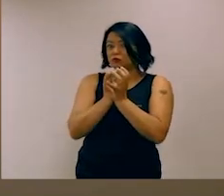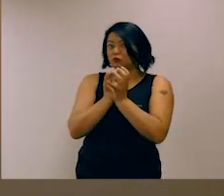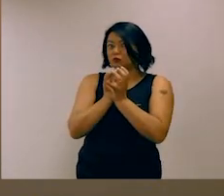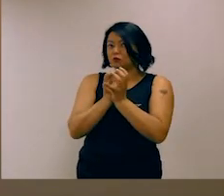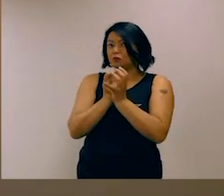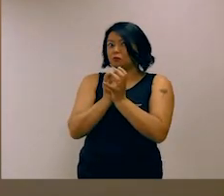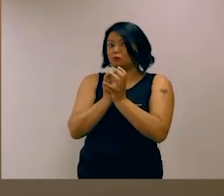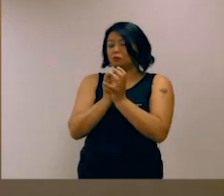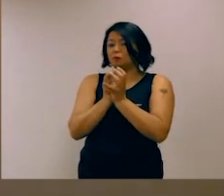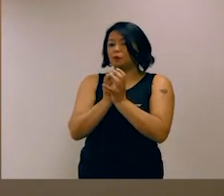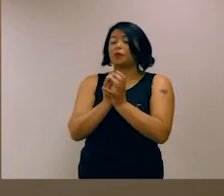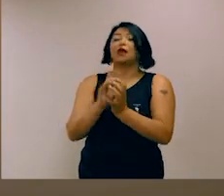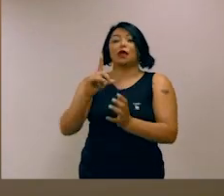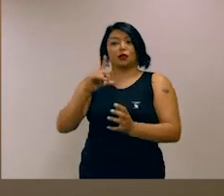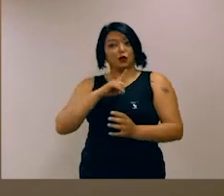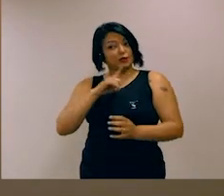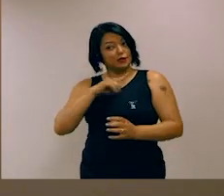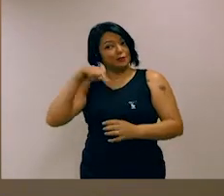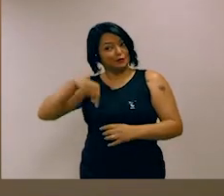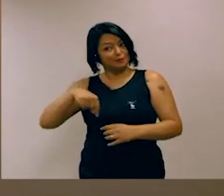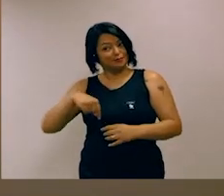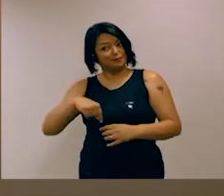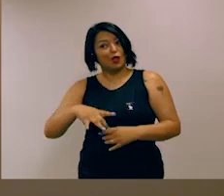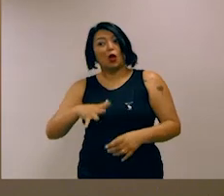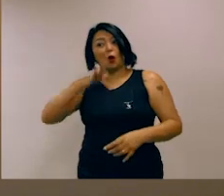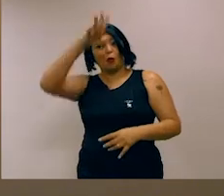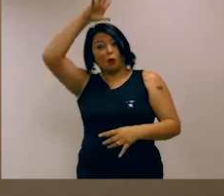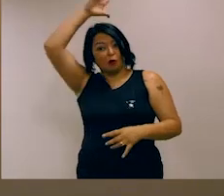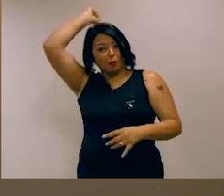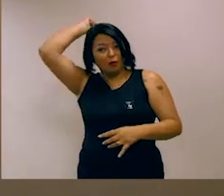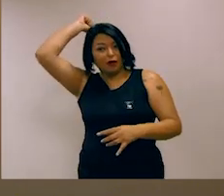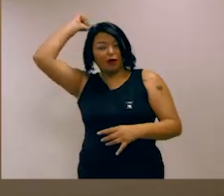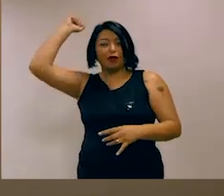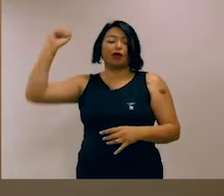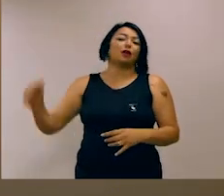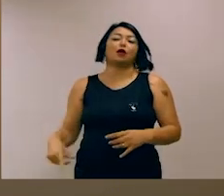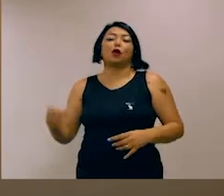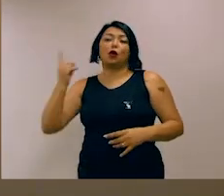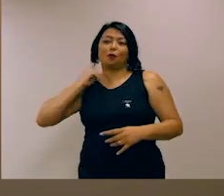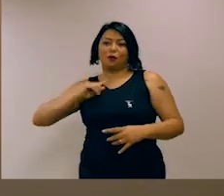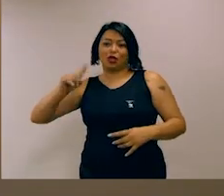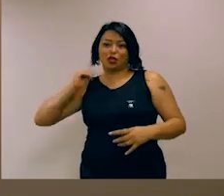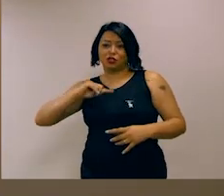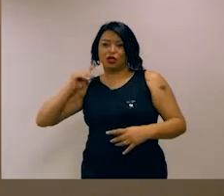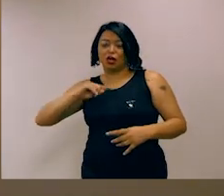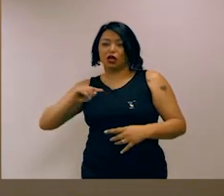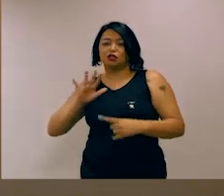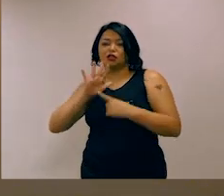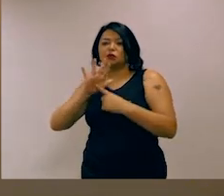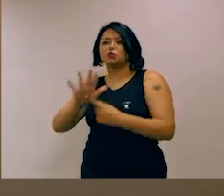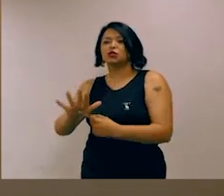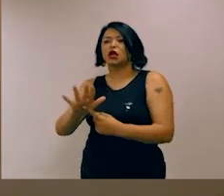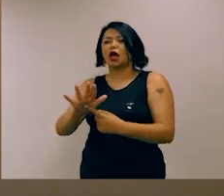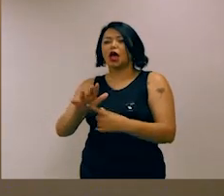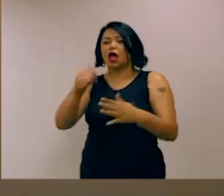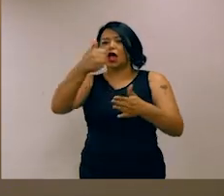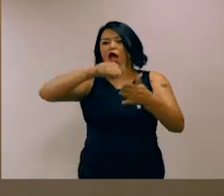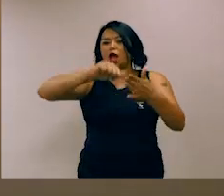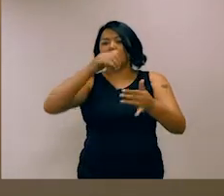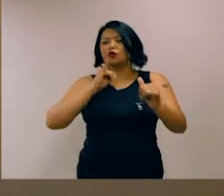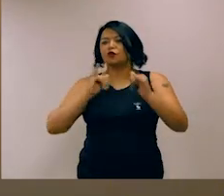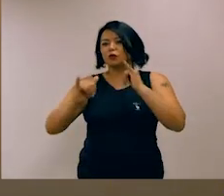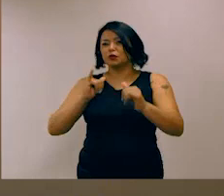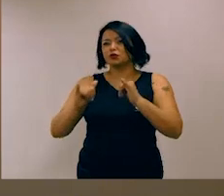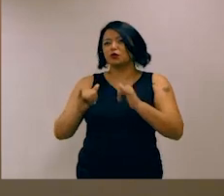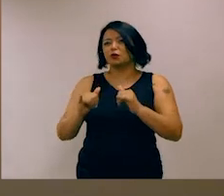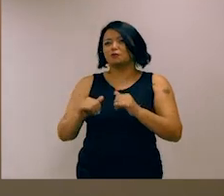the following. The Fire Department of the State of Minas Gerais, and they are going to show with data